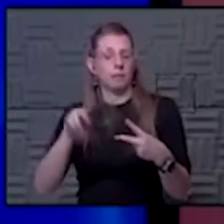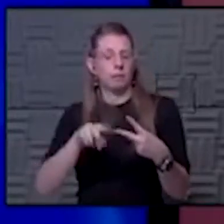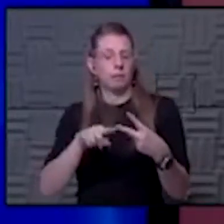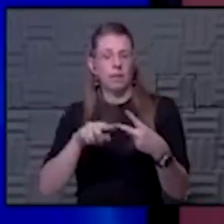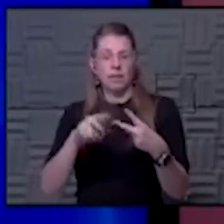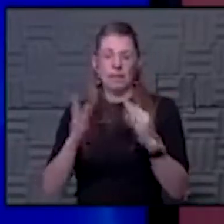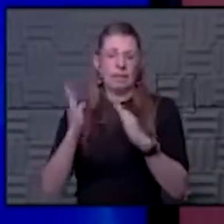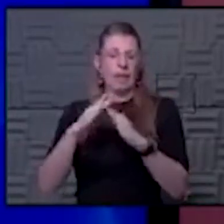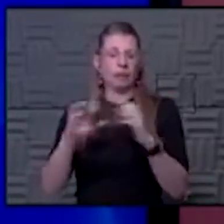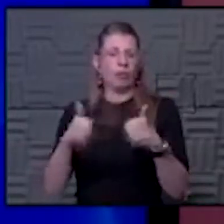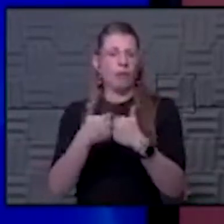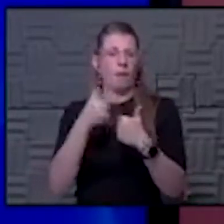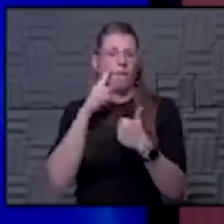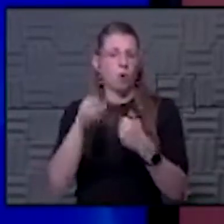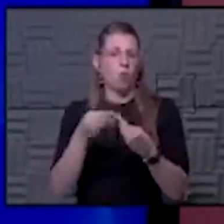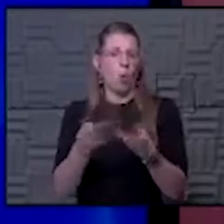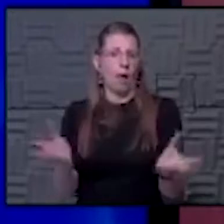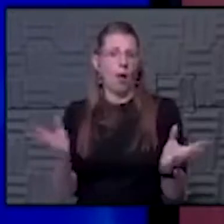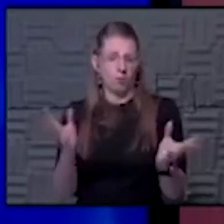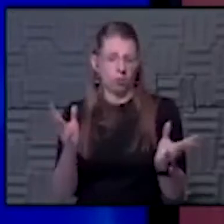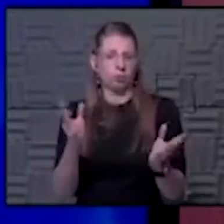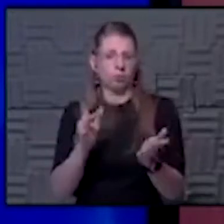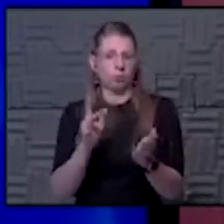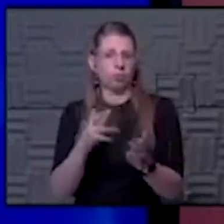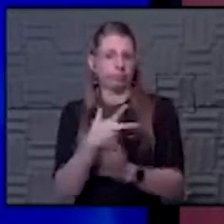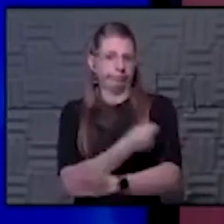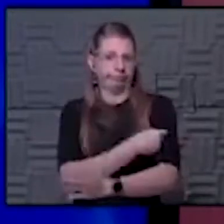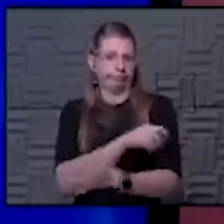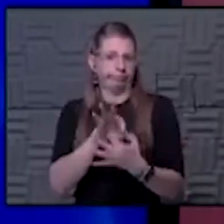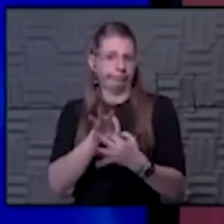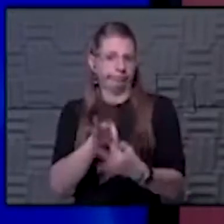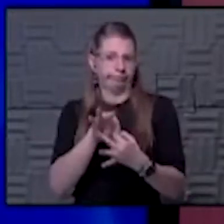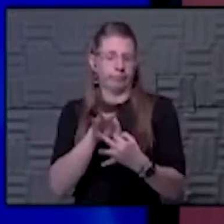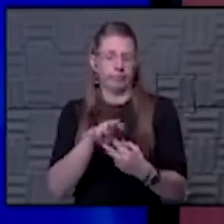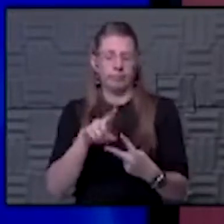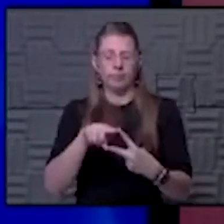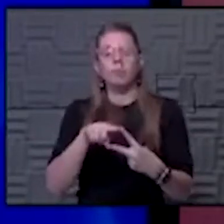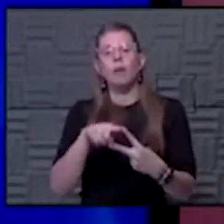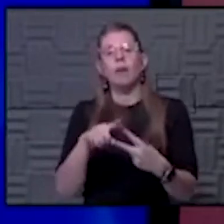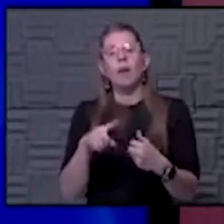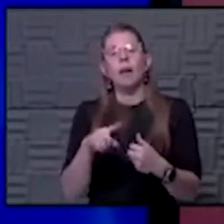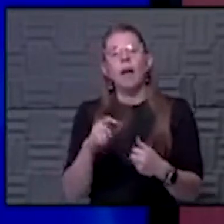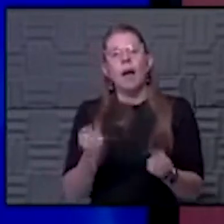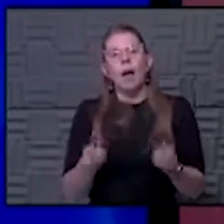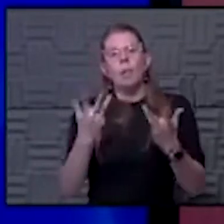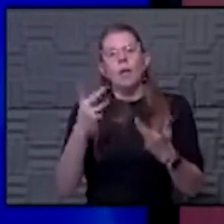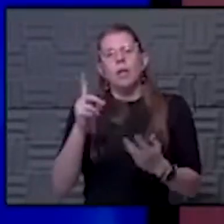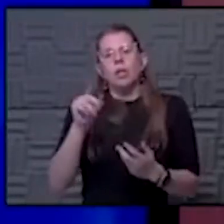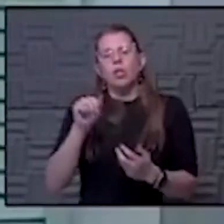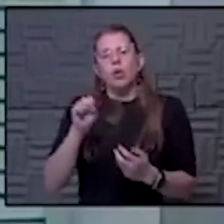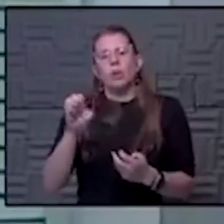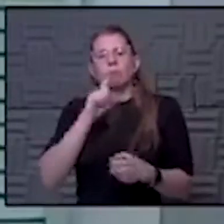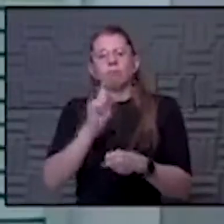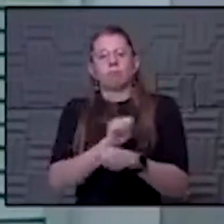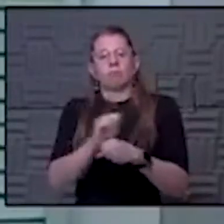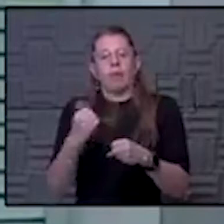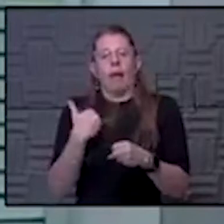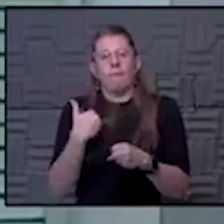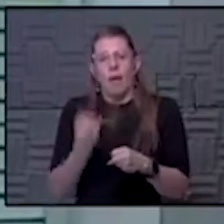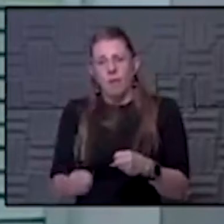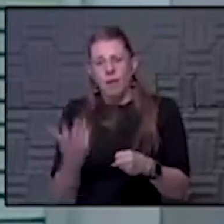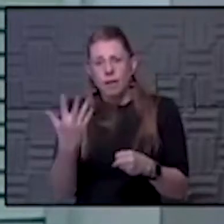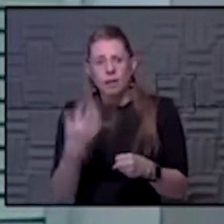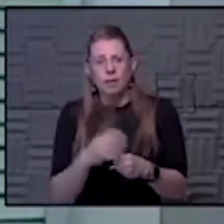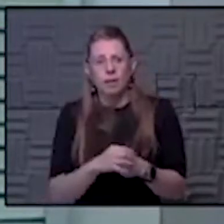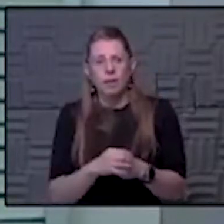right now in the rollout that you're seeing? All right. First question. How many doses do we really have? I'll take a